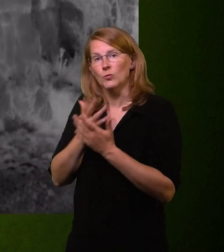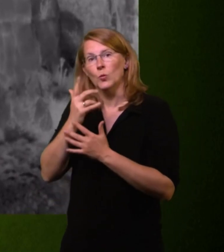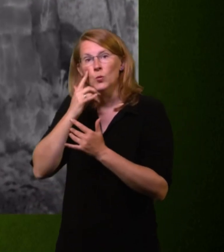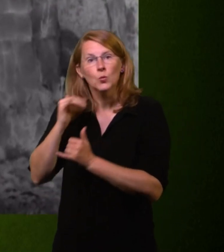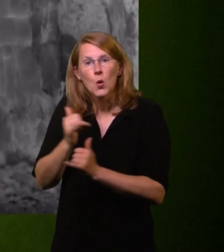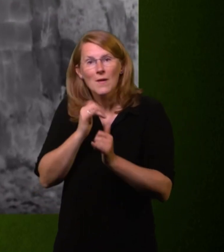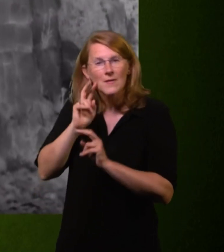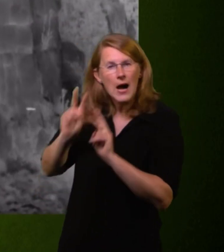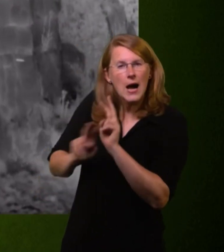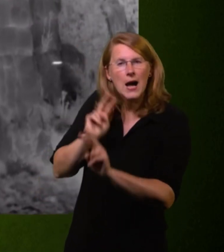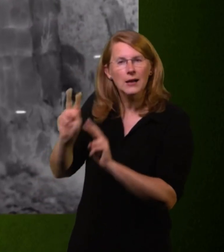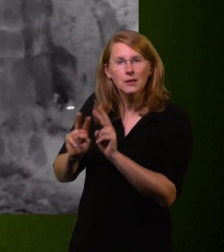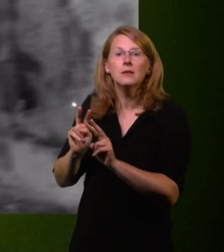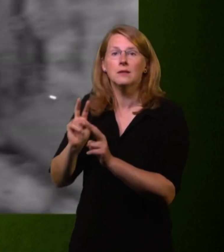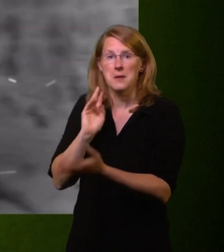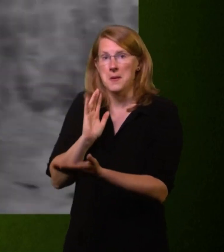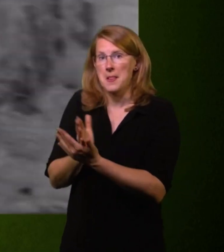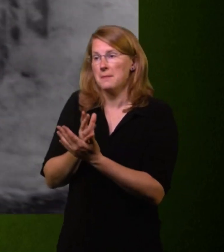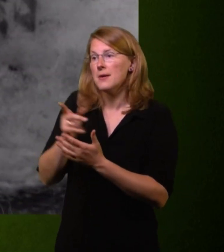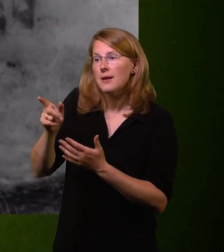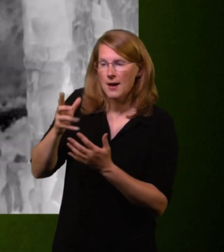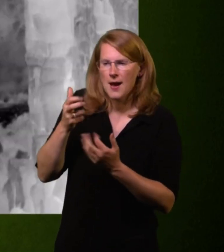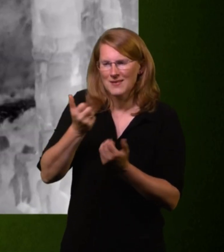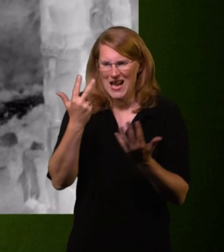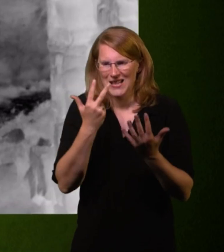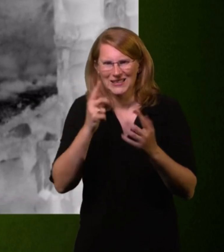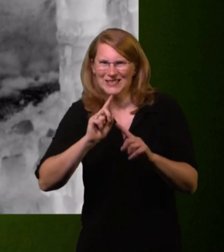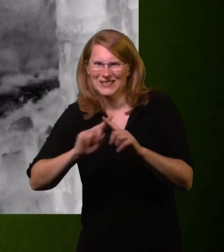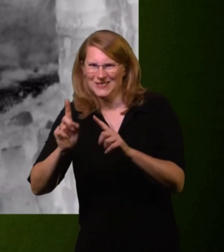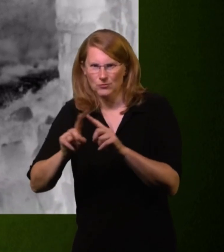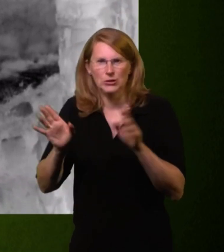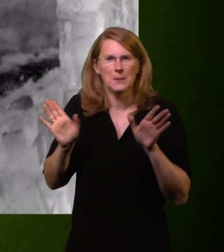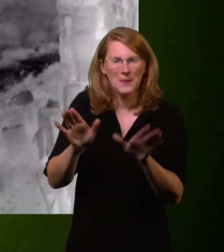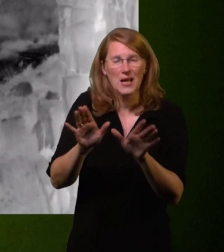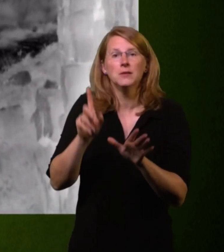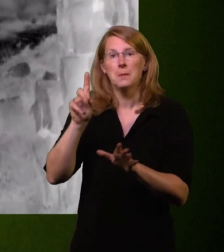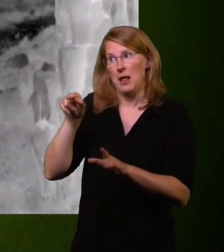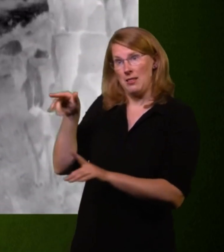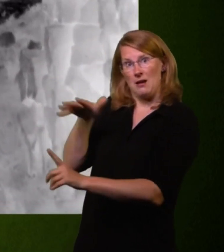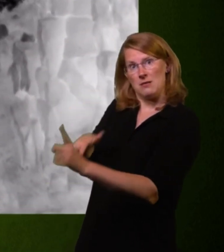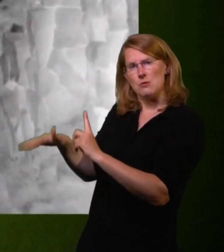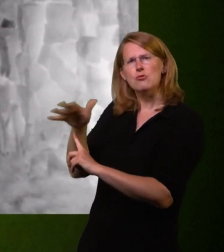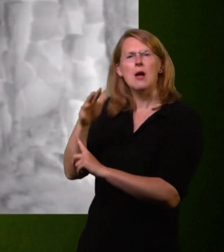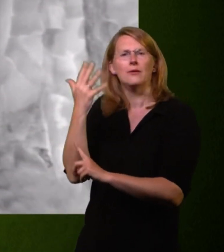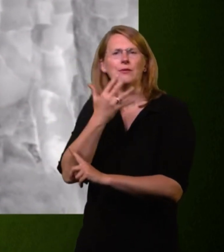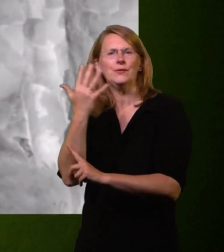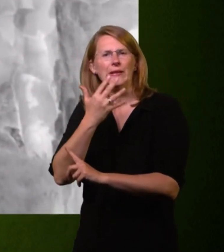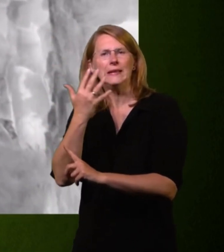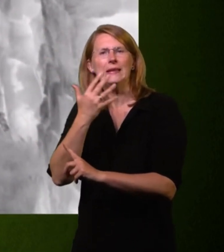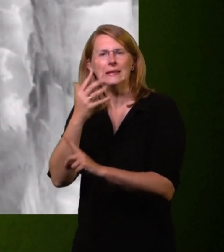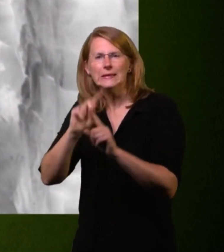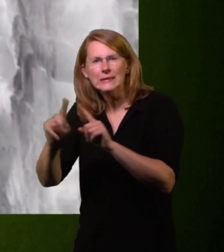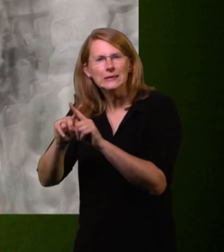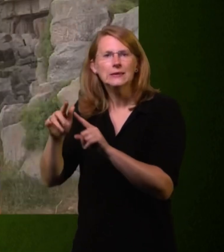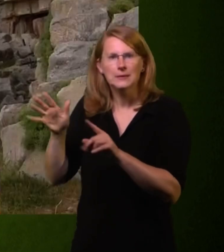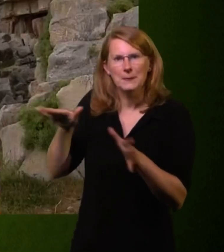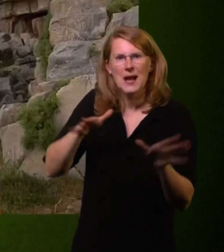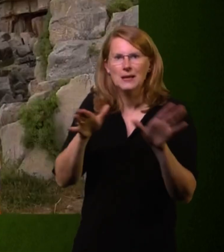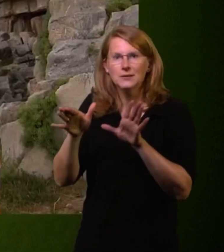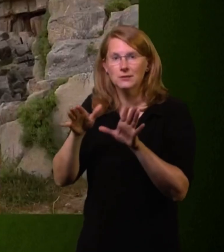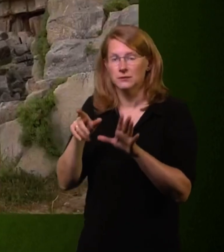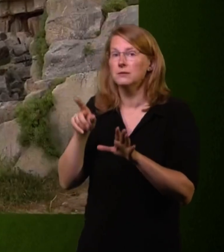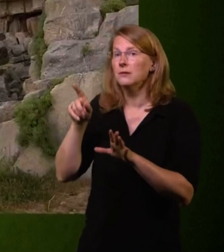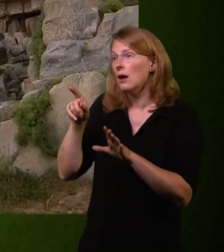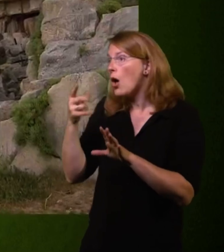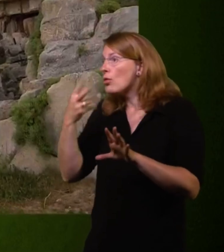our 18 UK species were found in this area, and 30% of them were Natterer's bats. Now, Natterer's